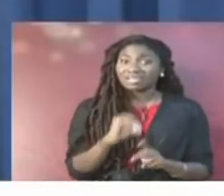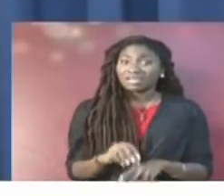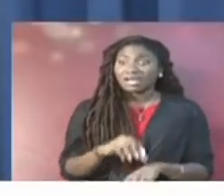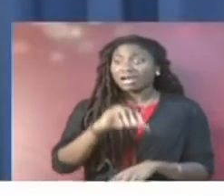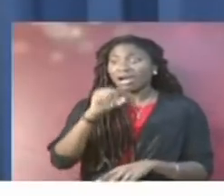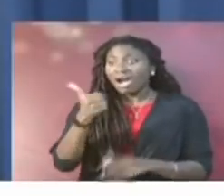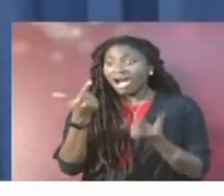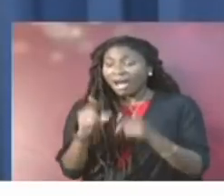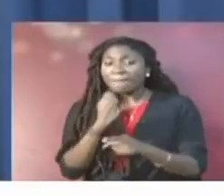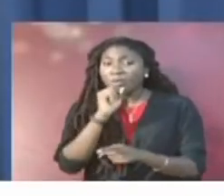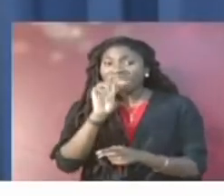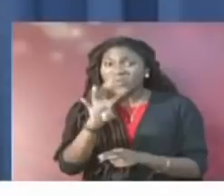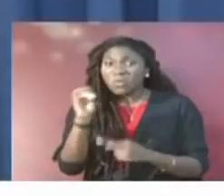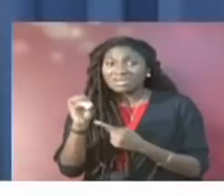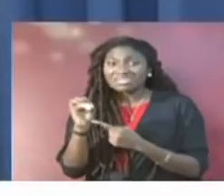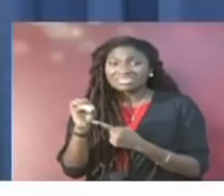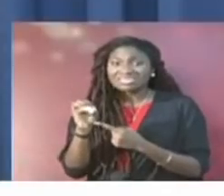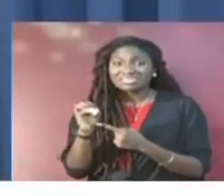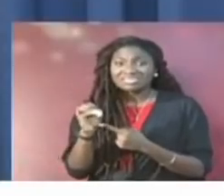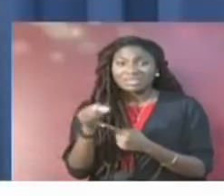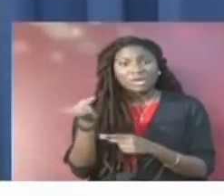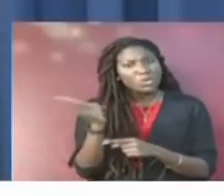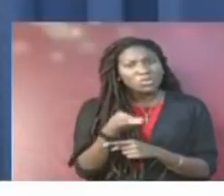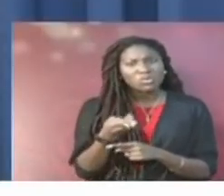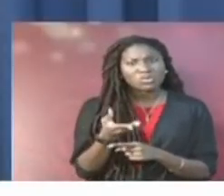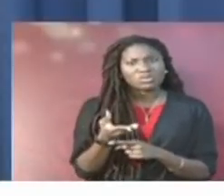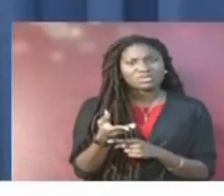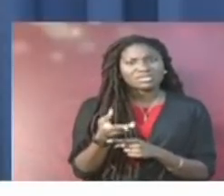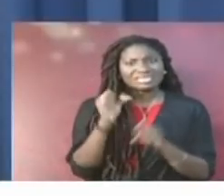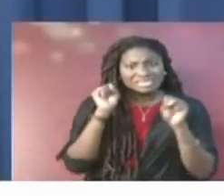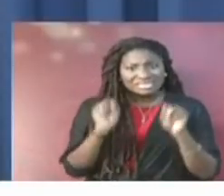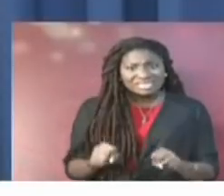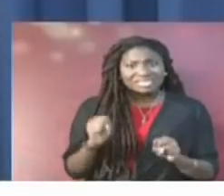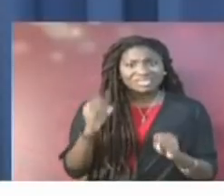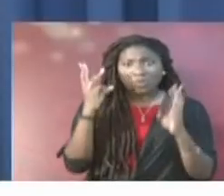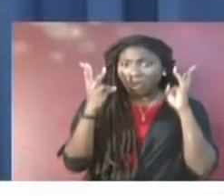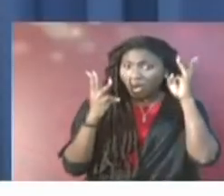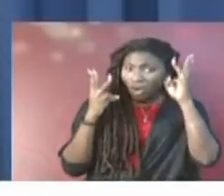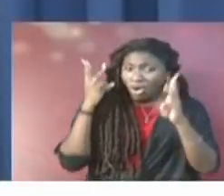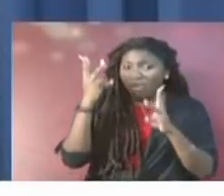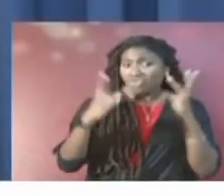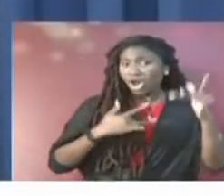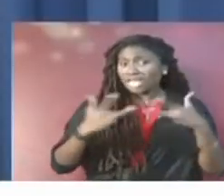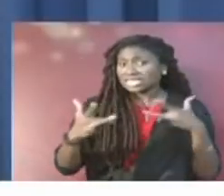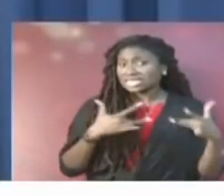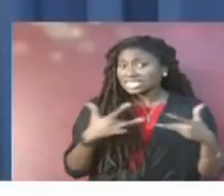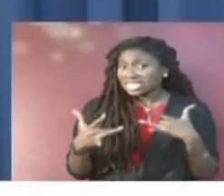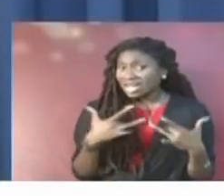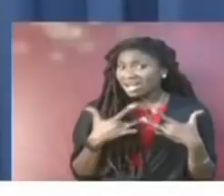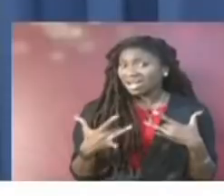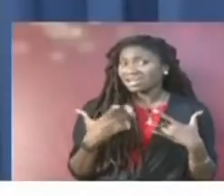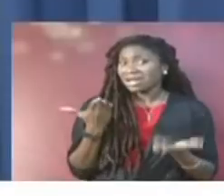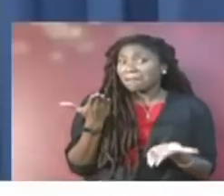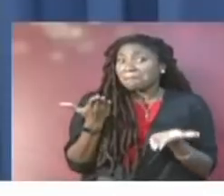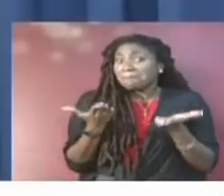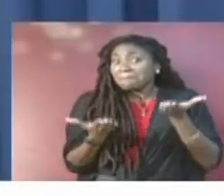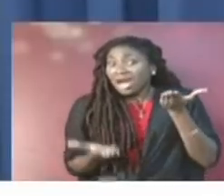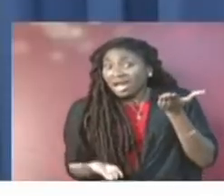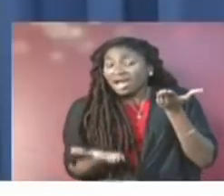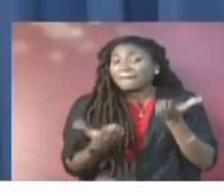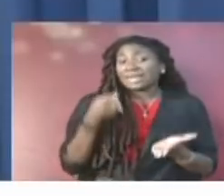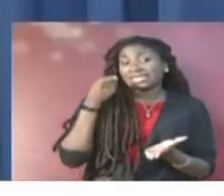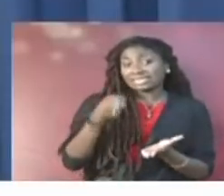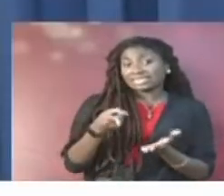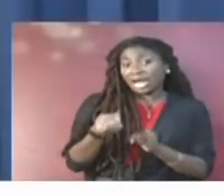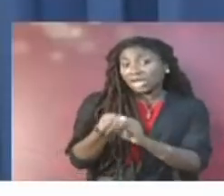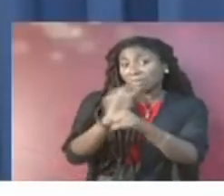without comorbidities in the last few days, which is a worrying trend, and it's a concern whether it can be attributed or not to P1. Only